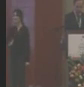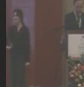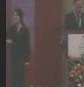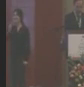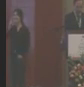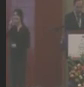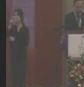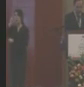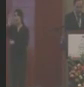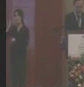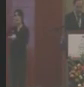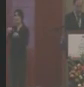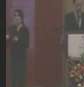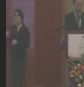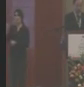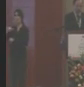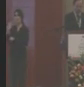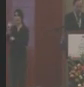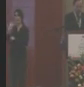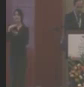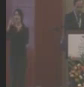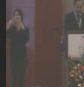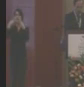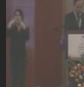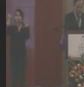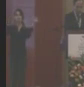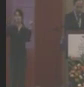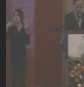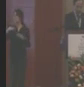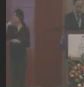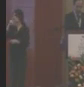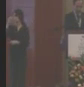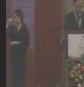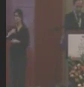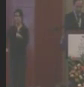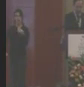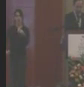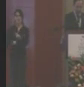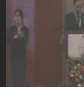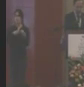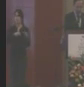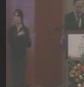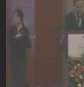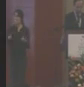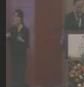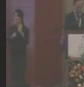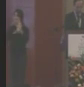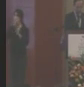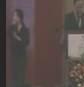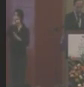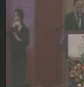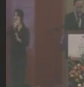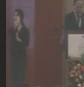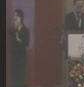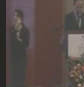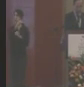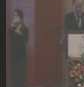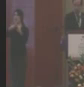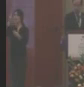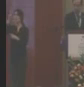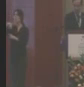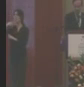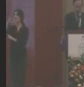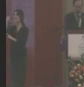Bachelet, signed on May 21st of this year, has announced the integrated support of the development plan